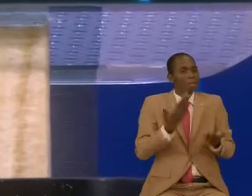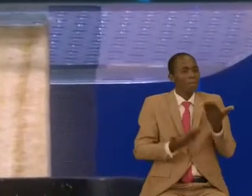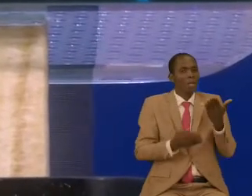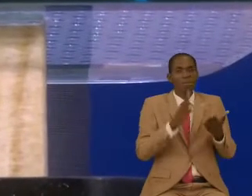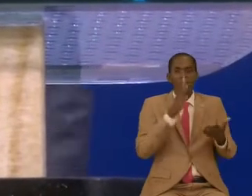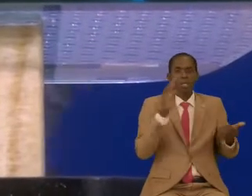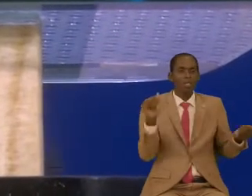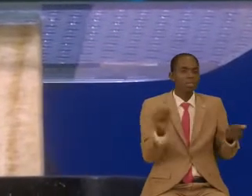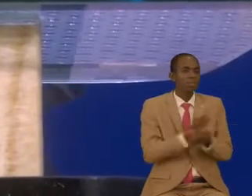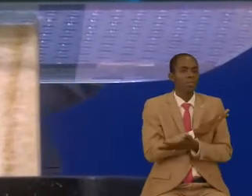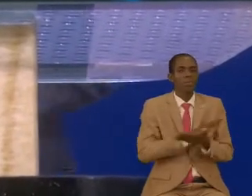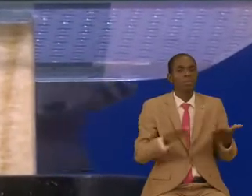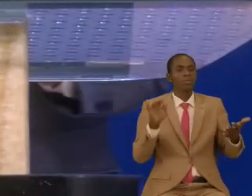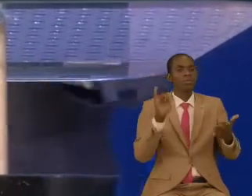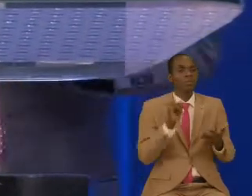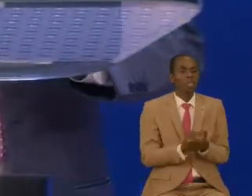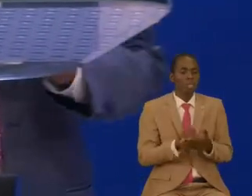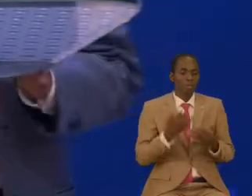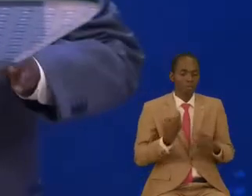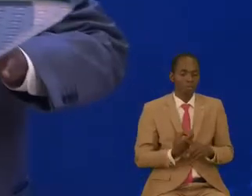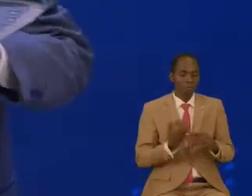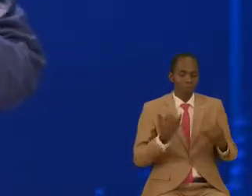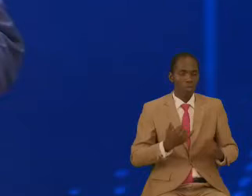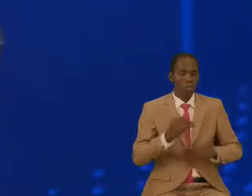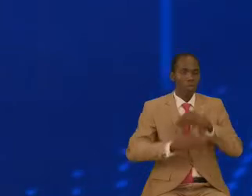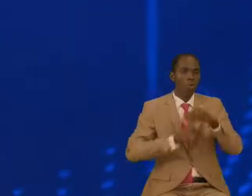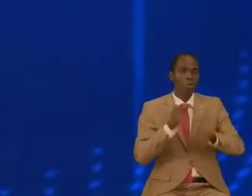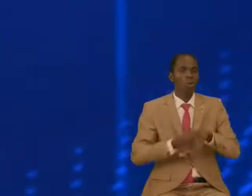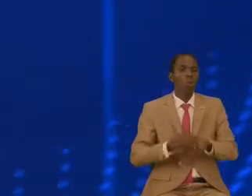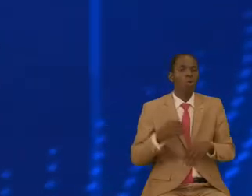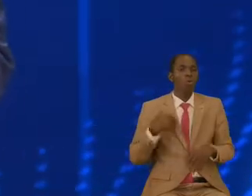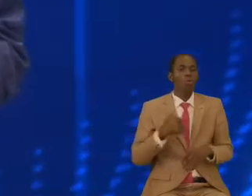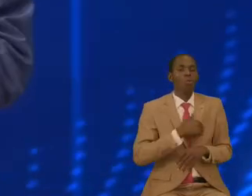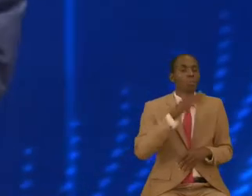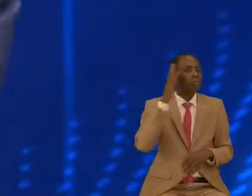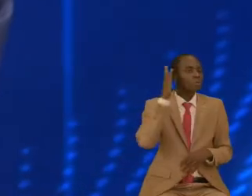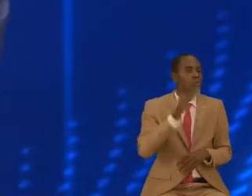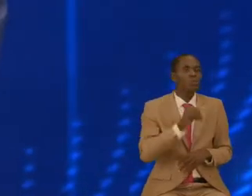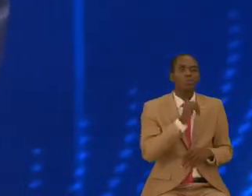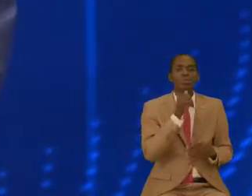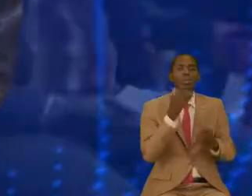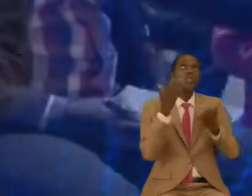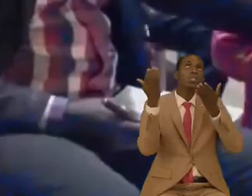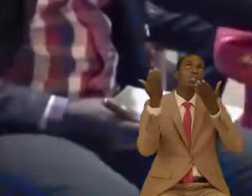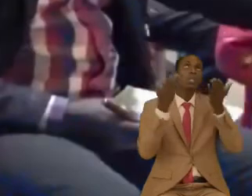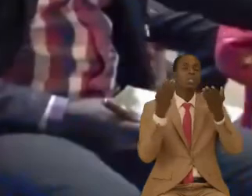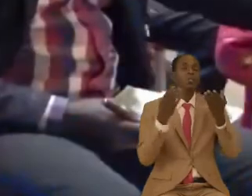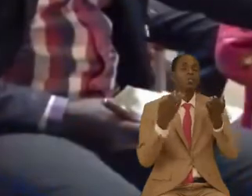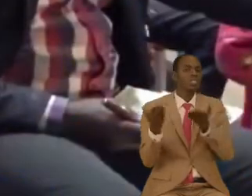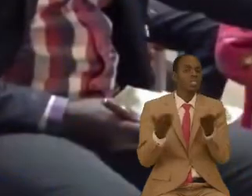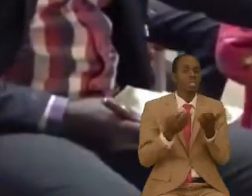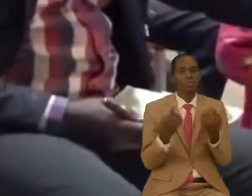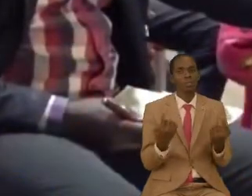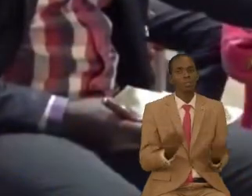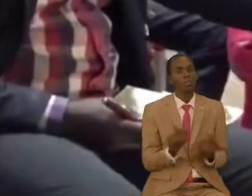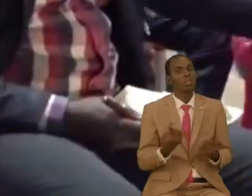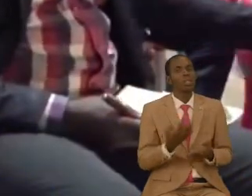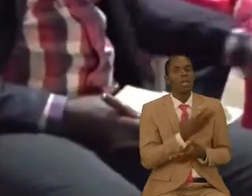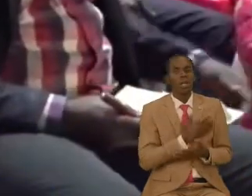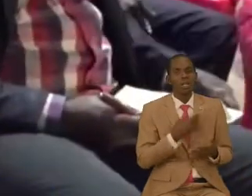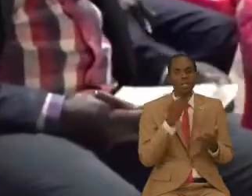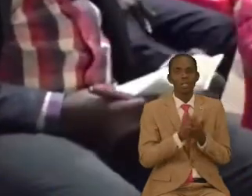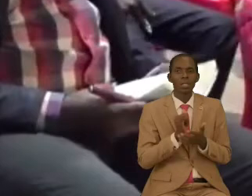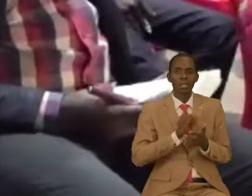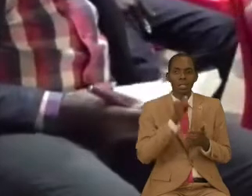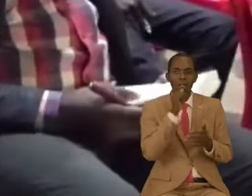might be destroyed, and henceforth we should not serve sin. He said, I'm crucified to